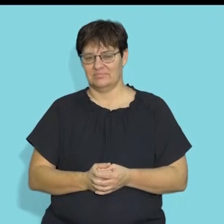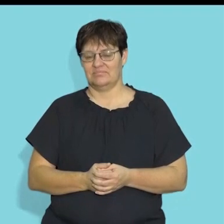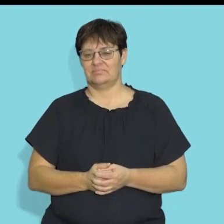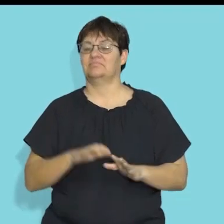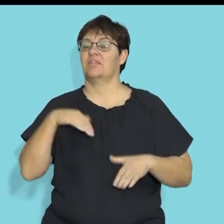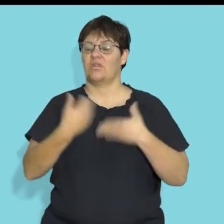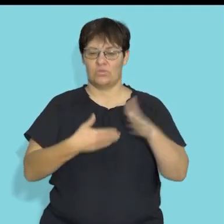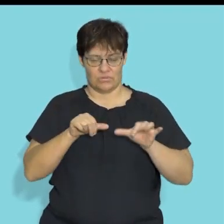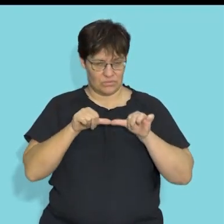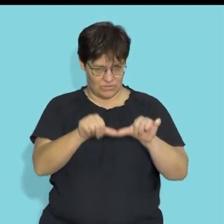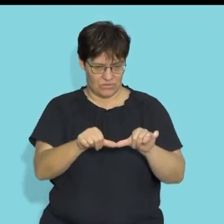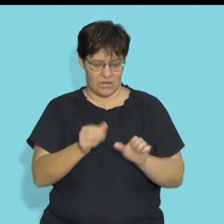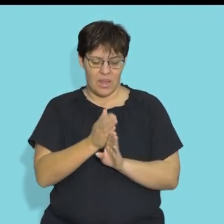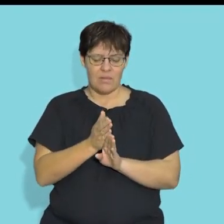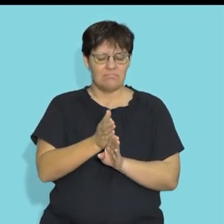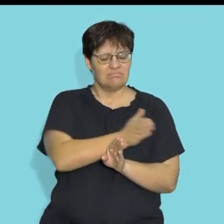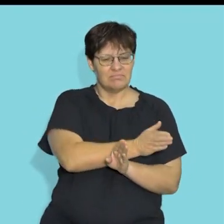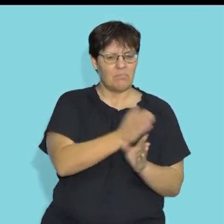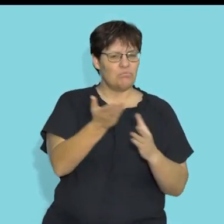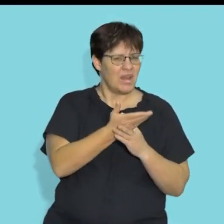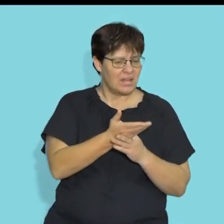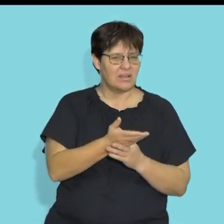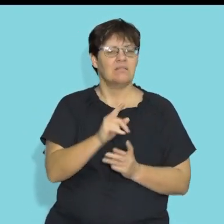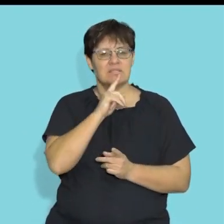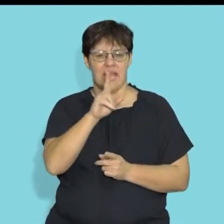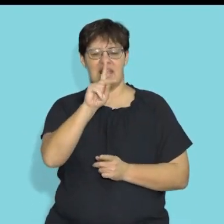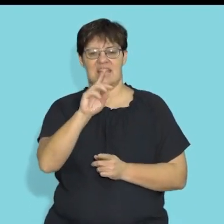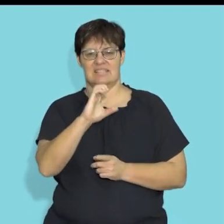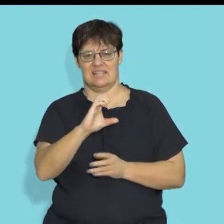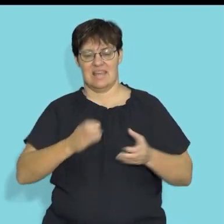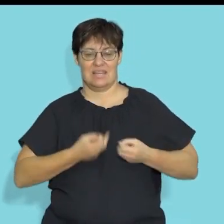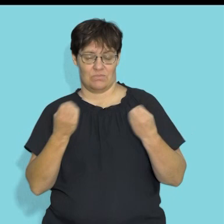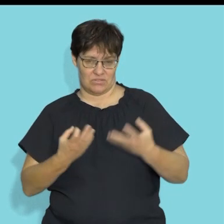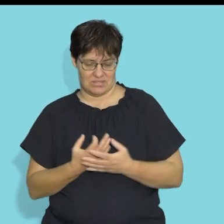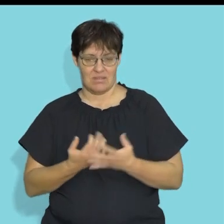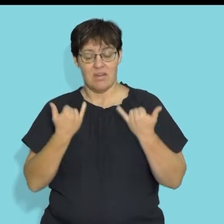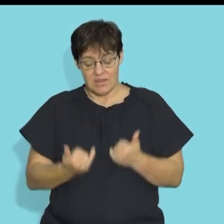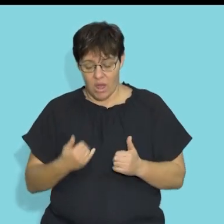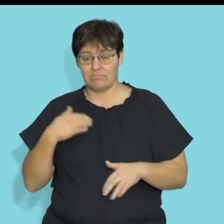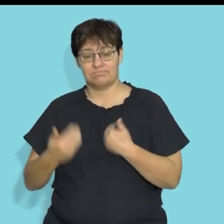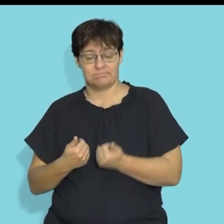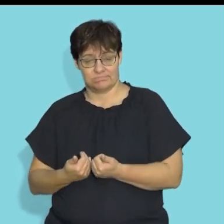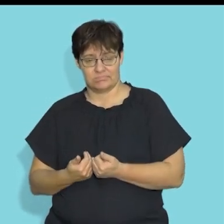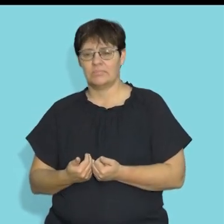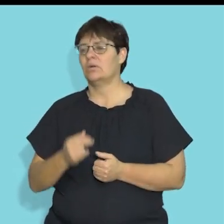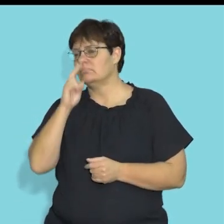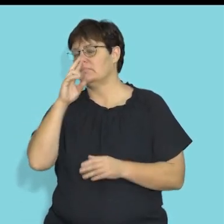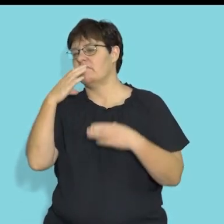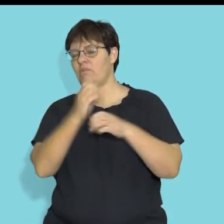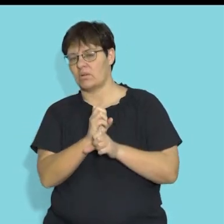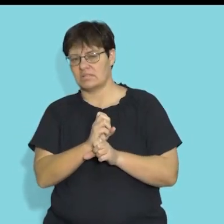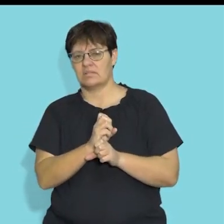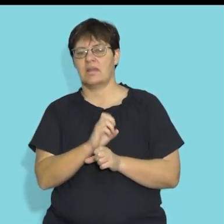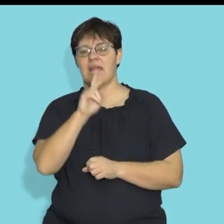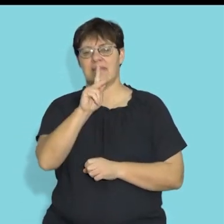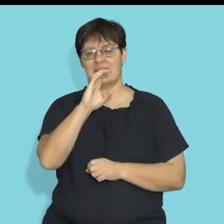We will be going on. Before the break, we spoke about the Kc expression, and now I would like us to go and